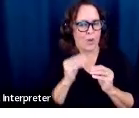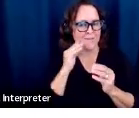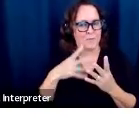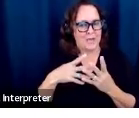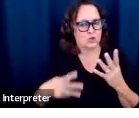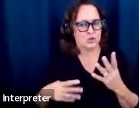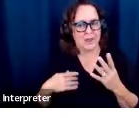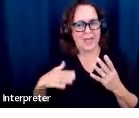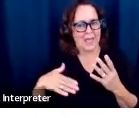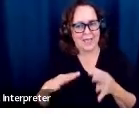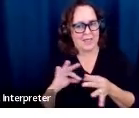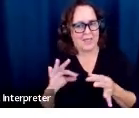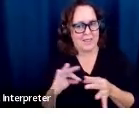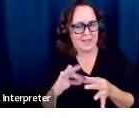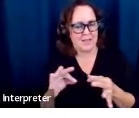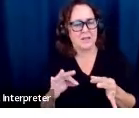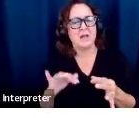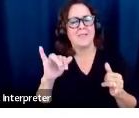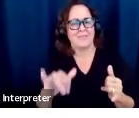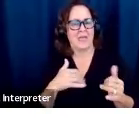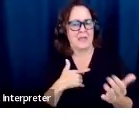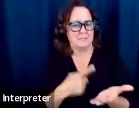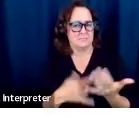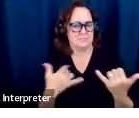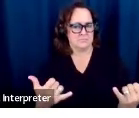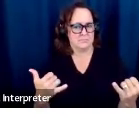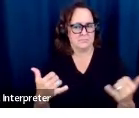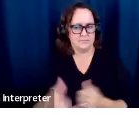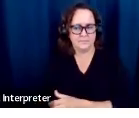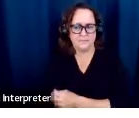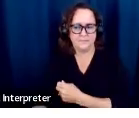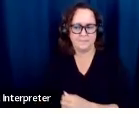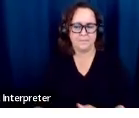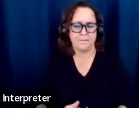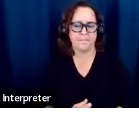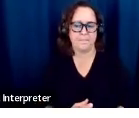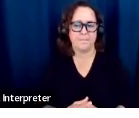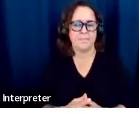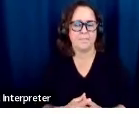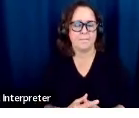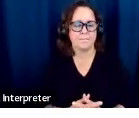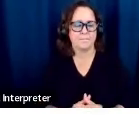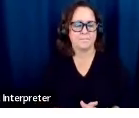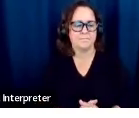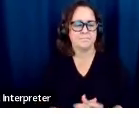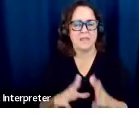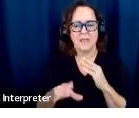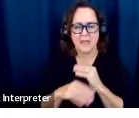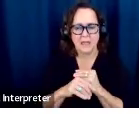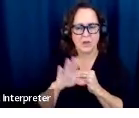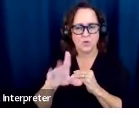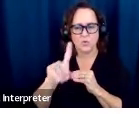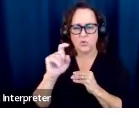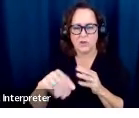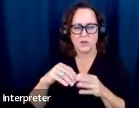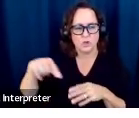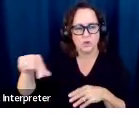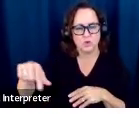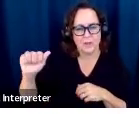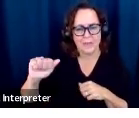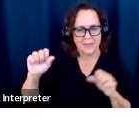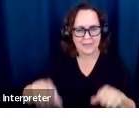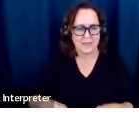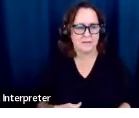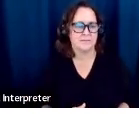this section. And I will pause at the end for questions, but of course, feel free to add any that you have in the Q&A at any time.